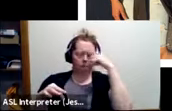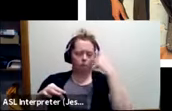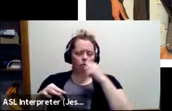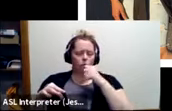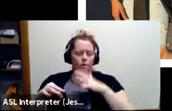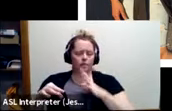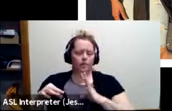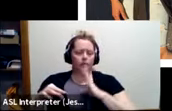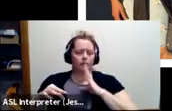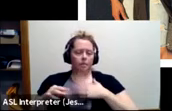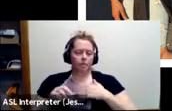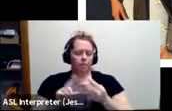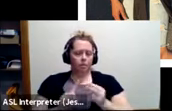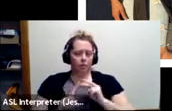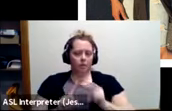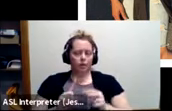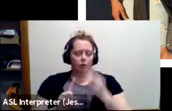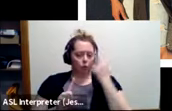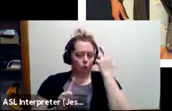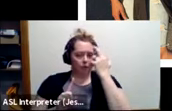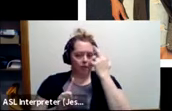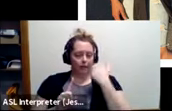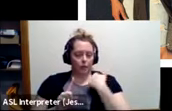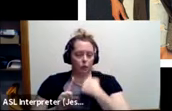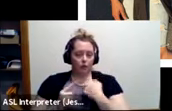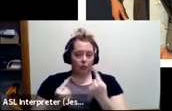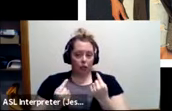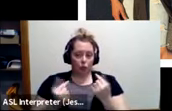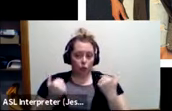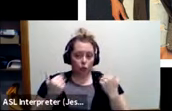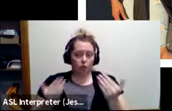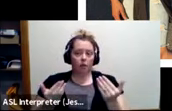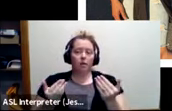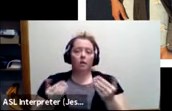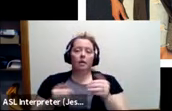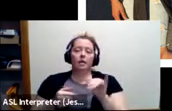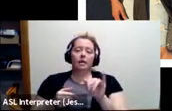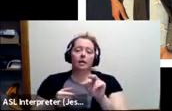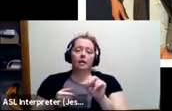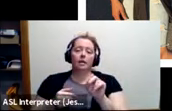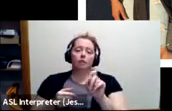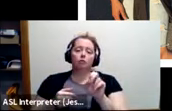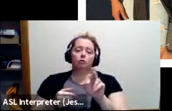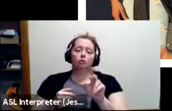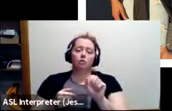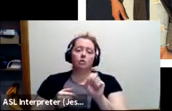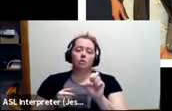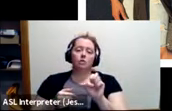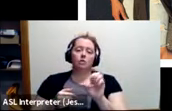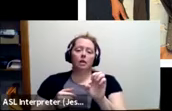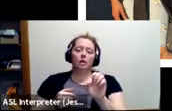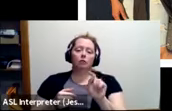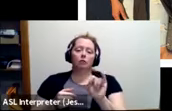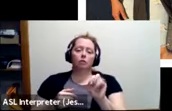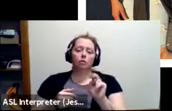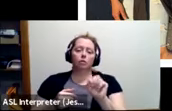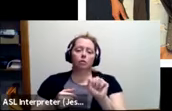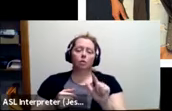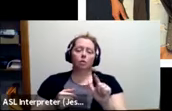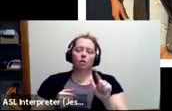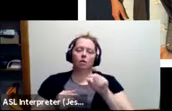while we are doing this, we have to do this in an intersectional way. We have to acknowledge